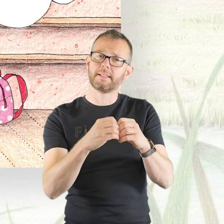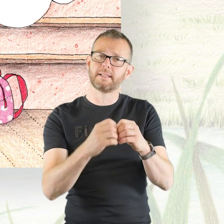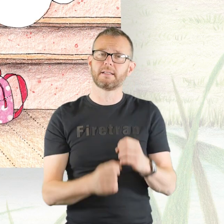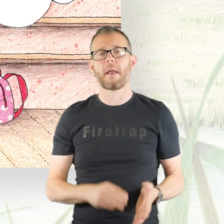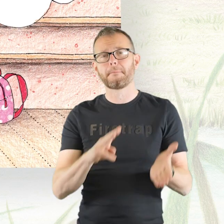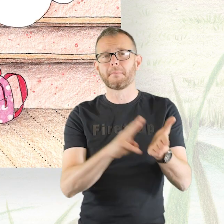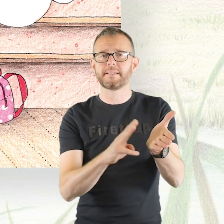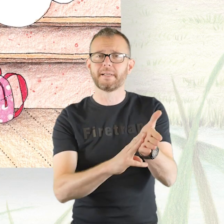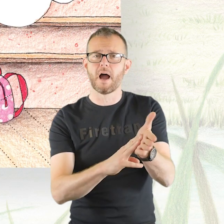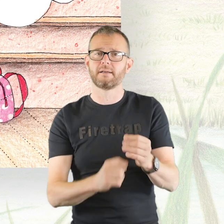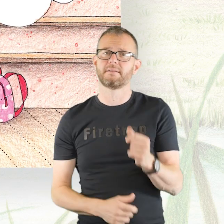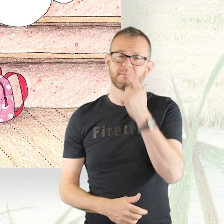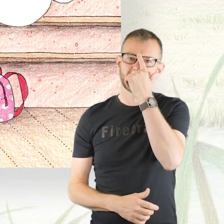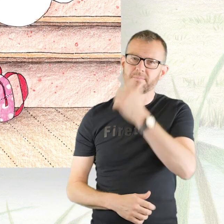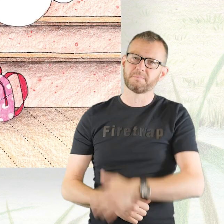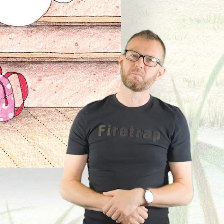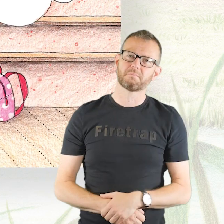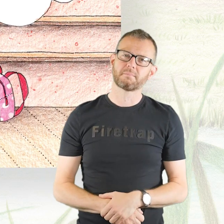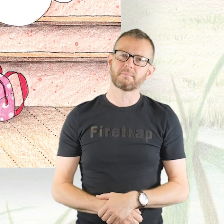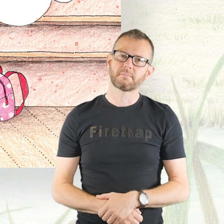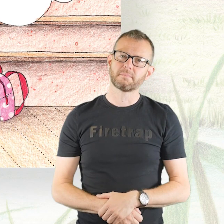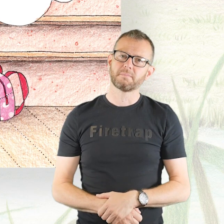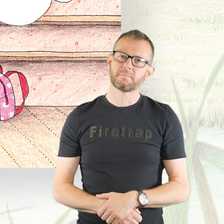RSPB Minsmere.